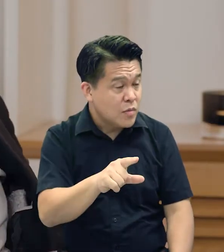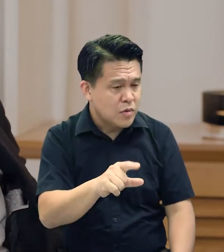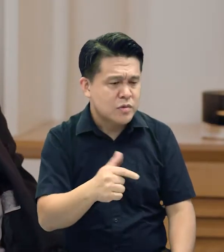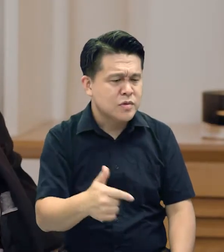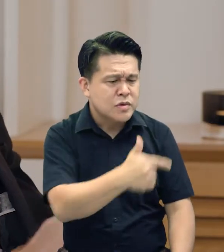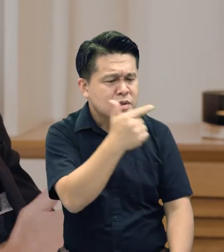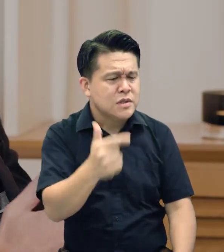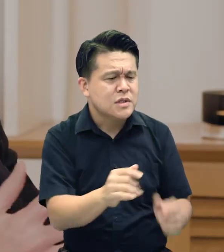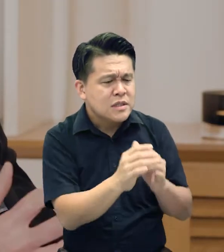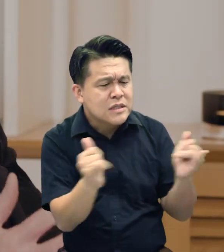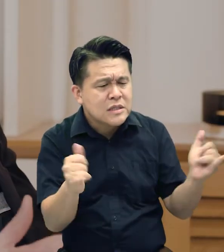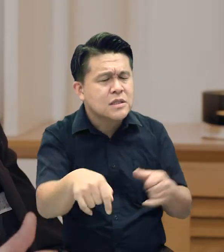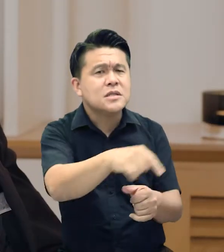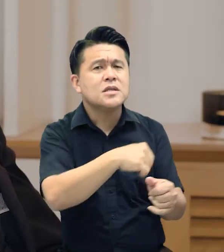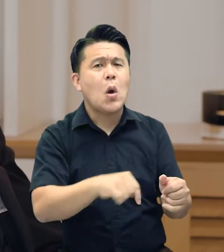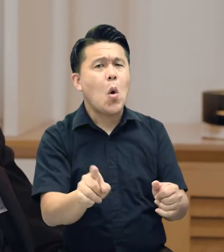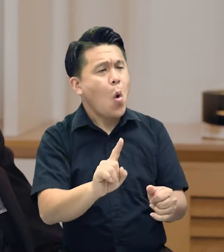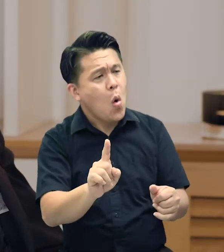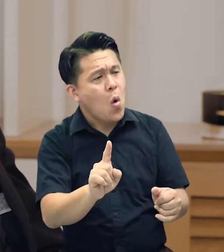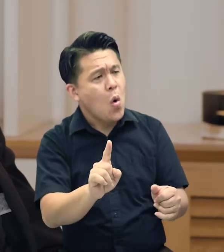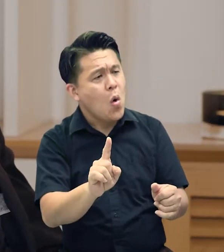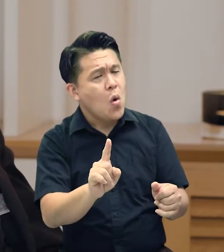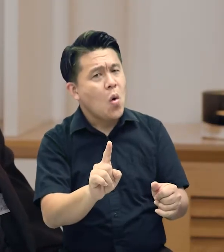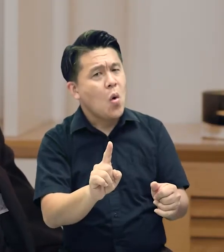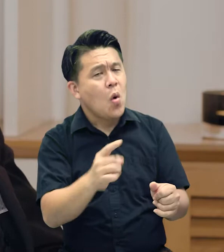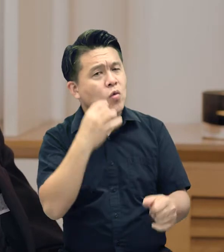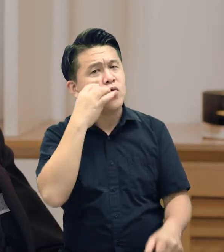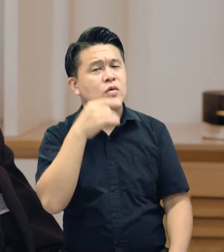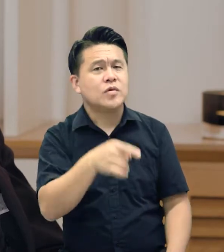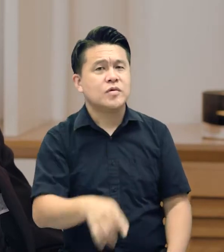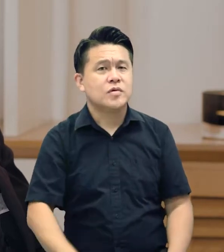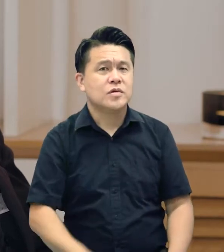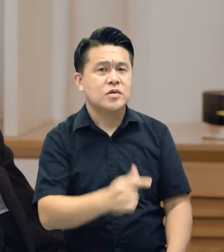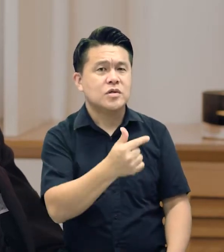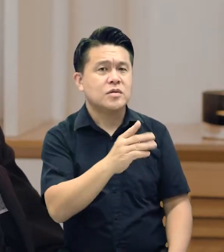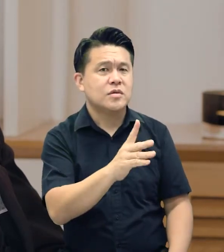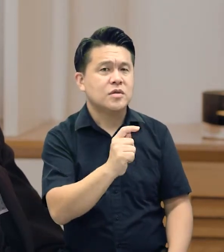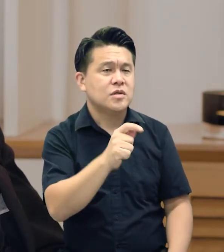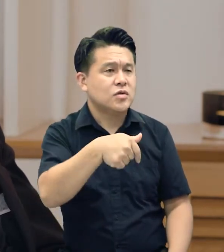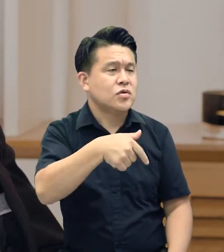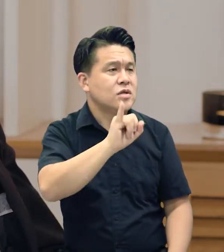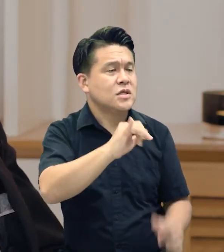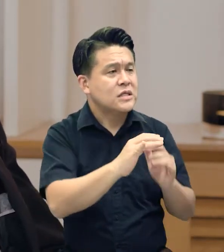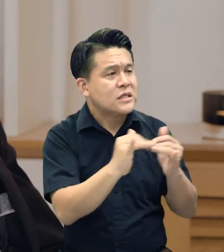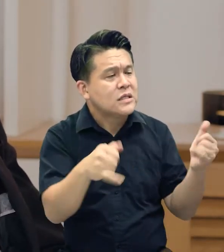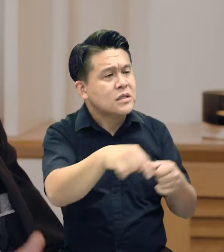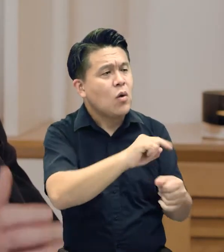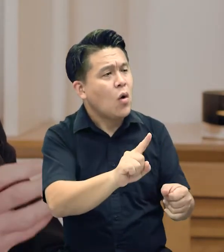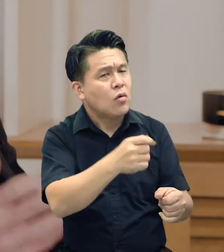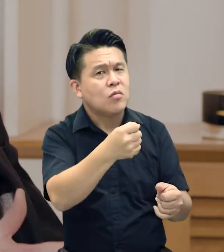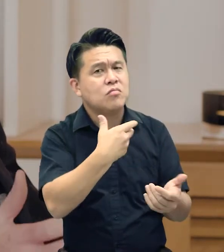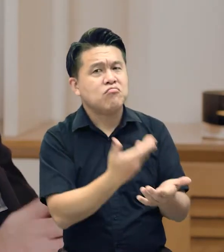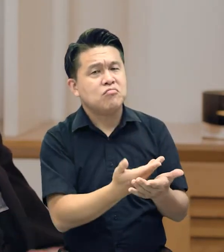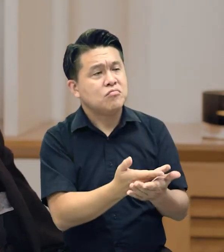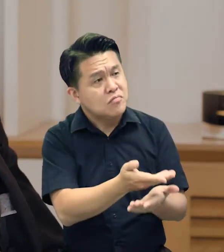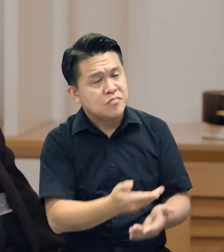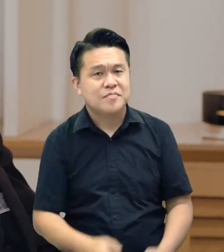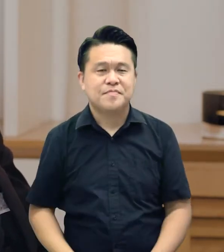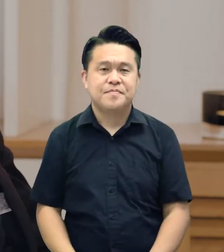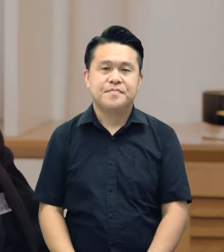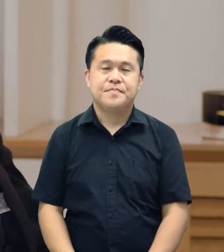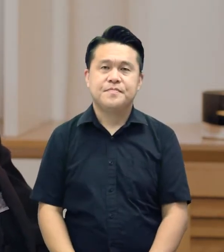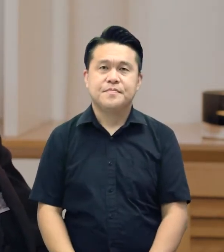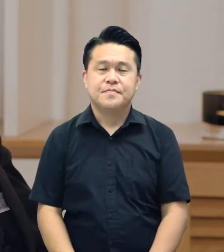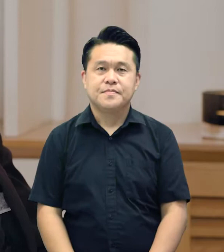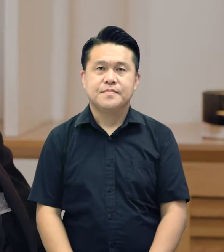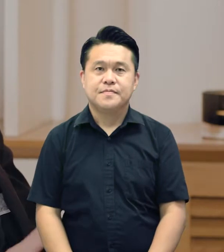Madam Kwon, how do you feel is the situation for LGBTQI